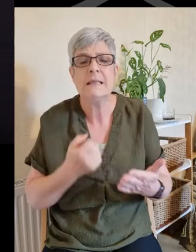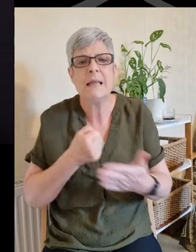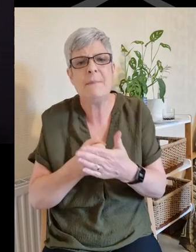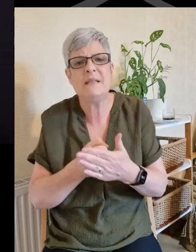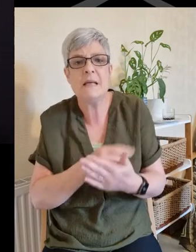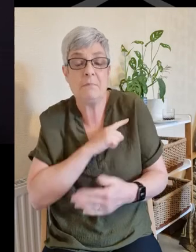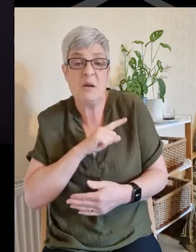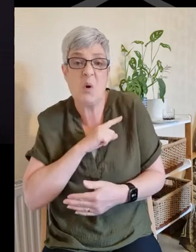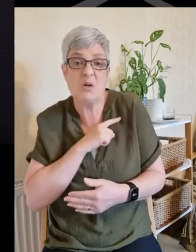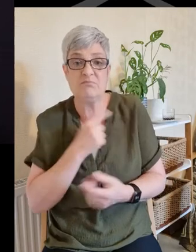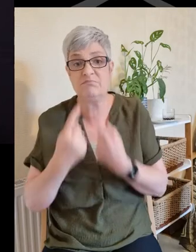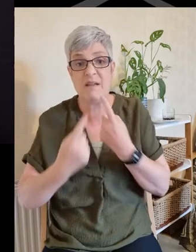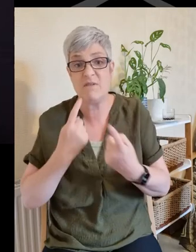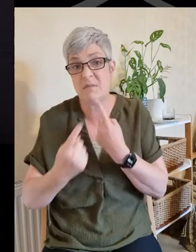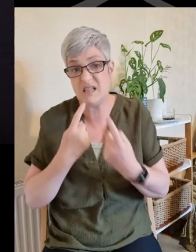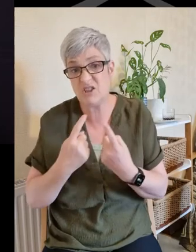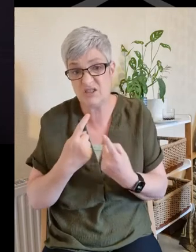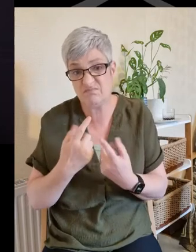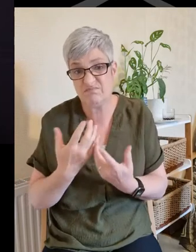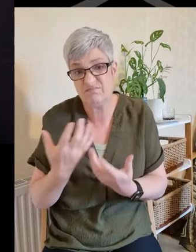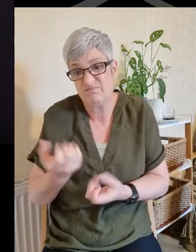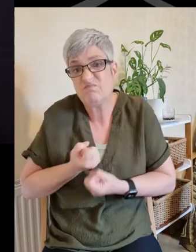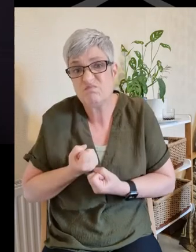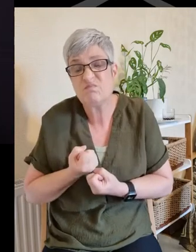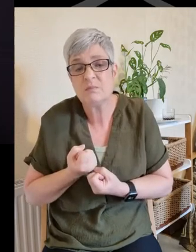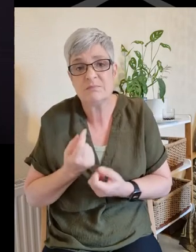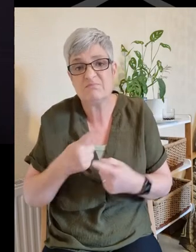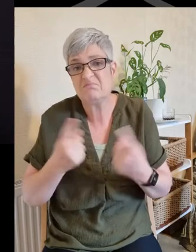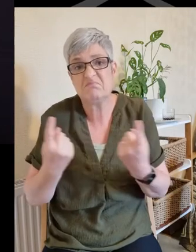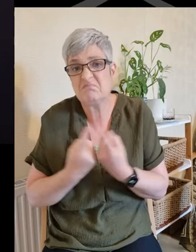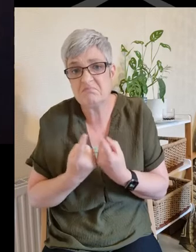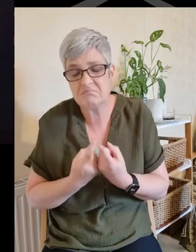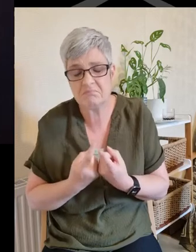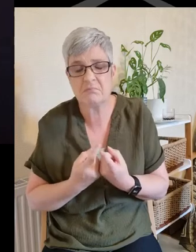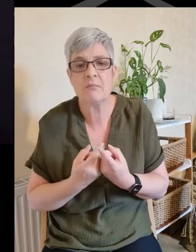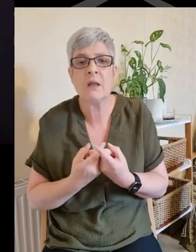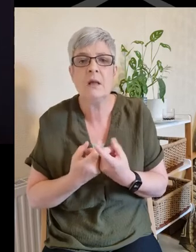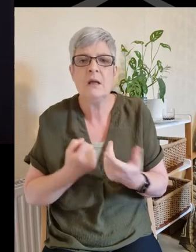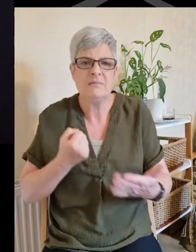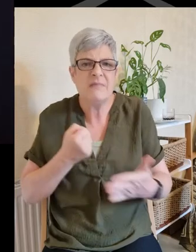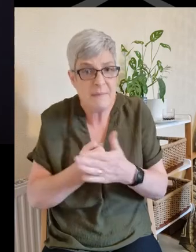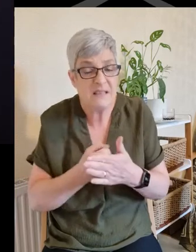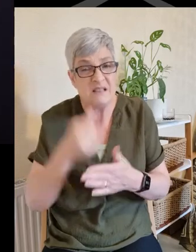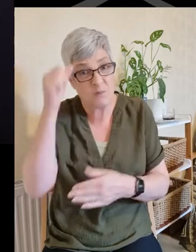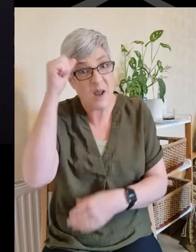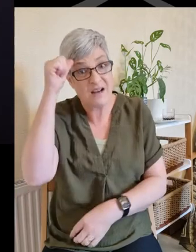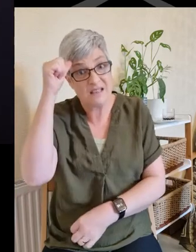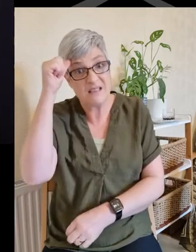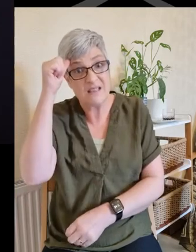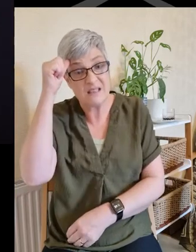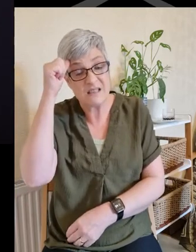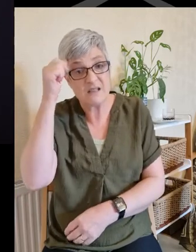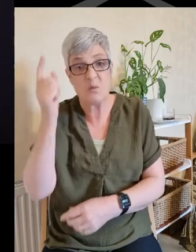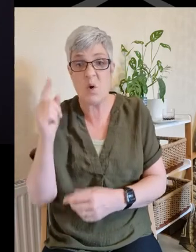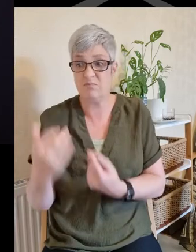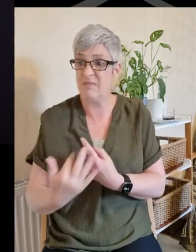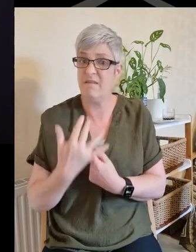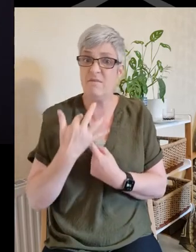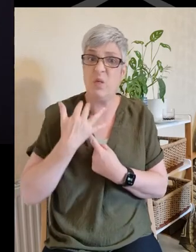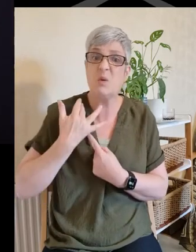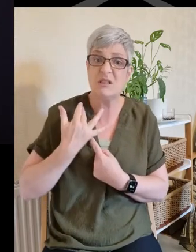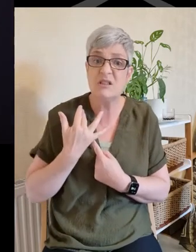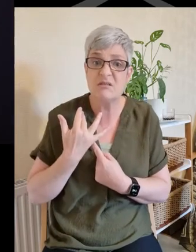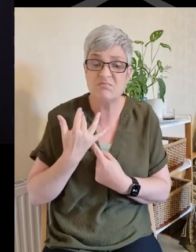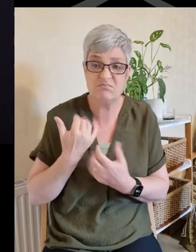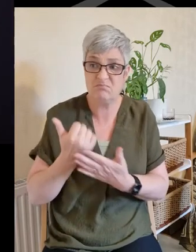the information we have and so on. A limited awareness even of what has influenced us and helped us make